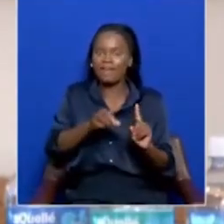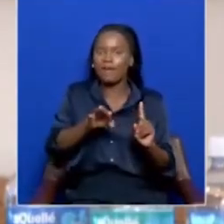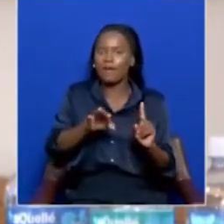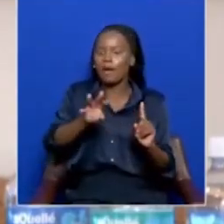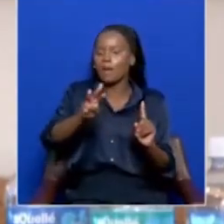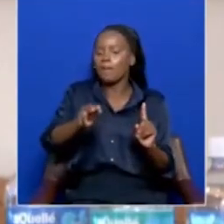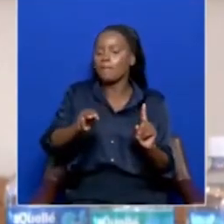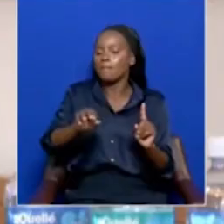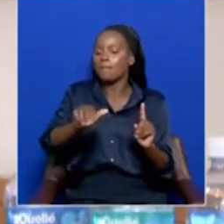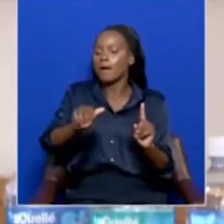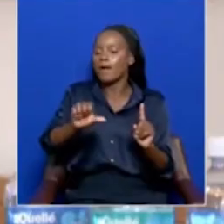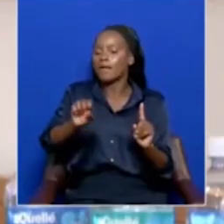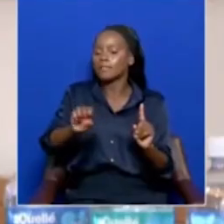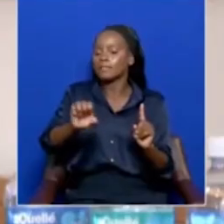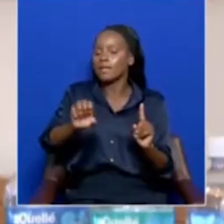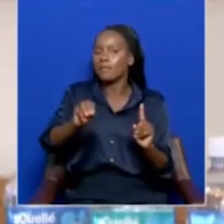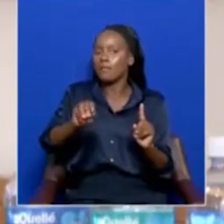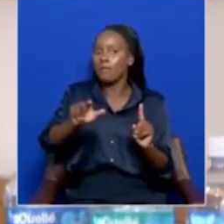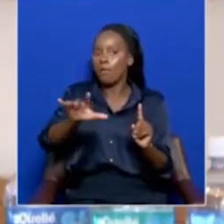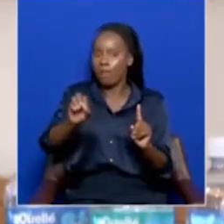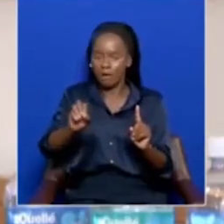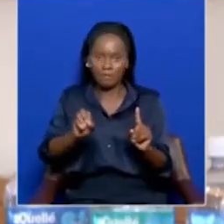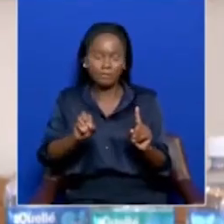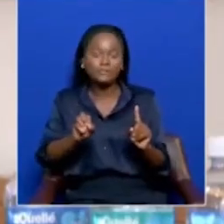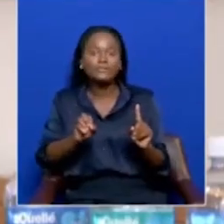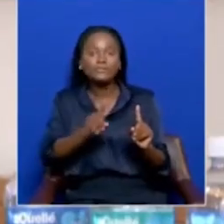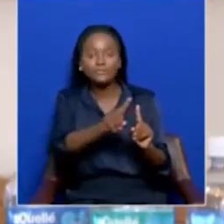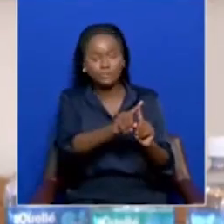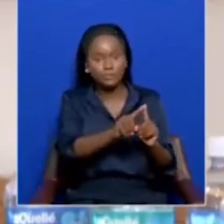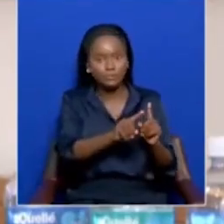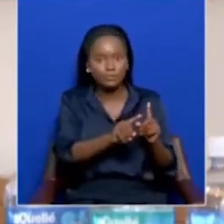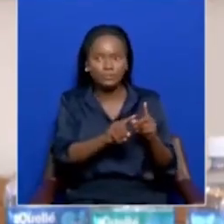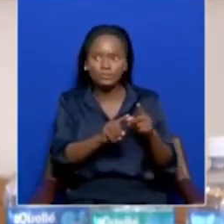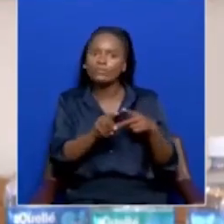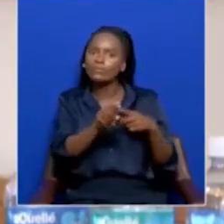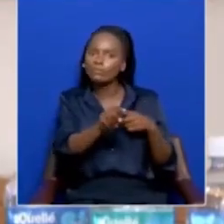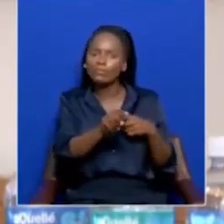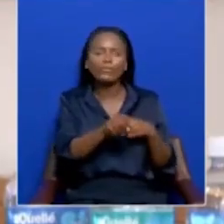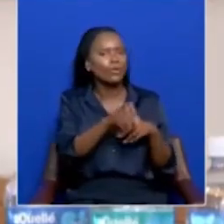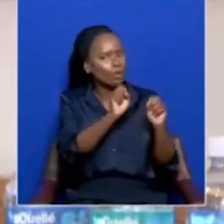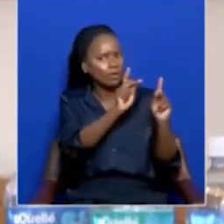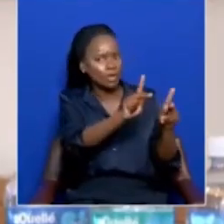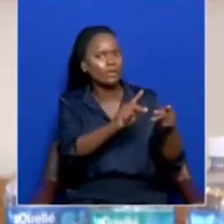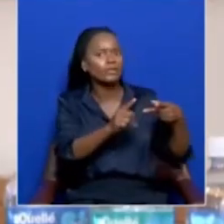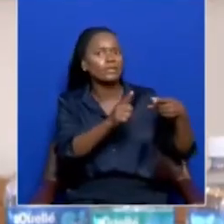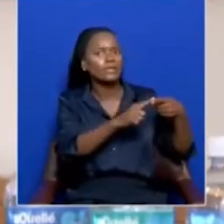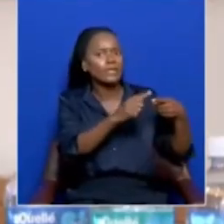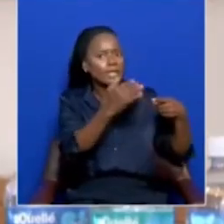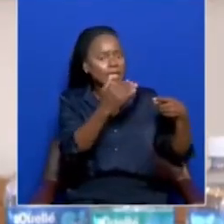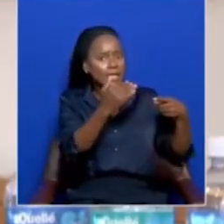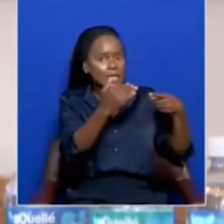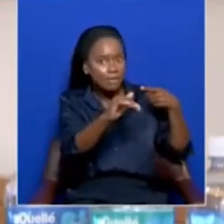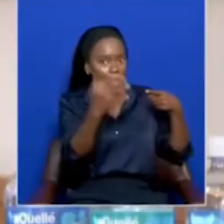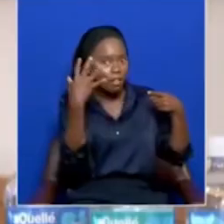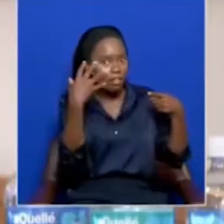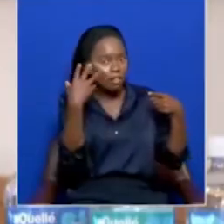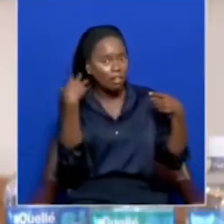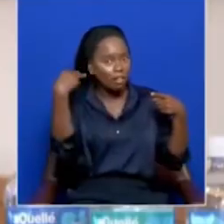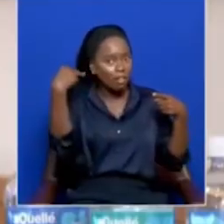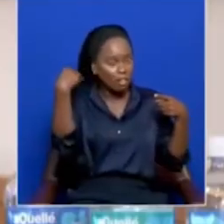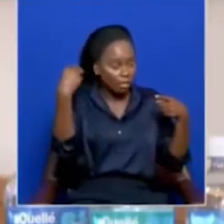After you were provided with the second email address, what did you do? You take up that conversation from your page 5, paragraph 14?